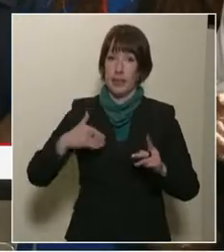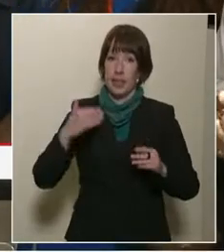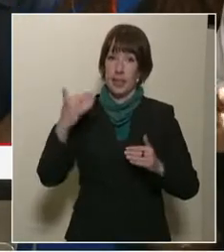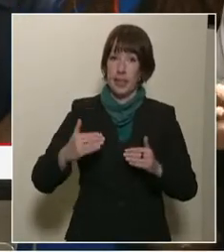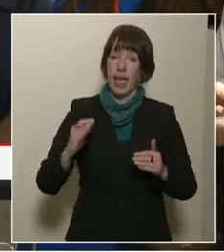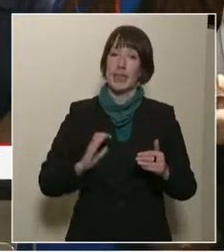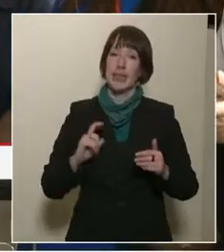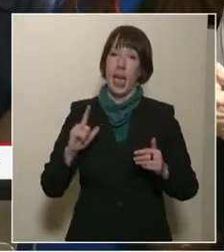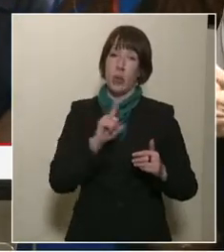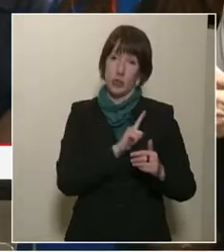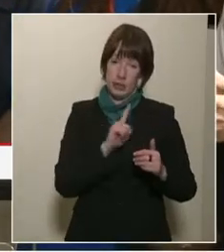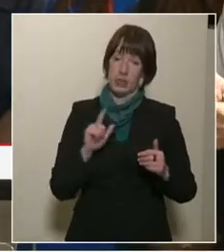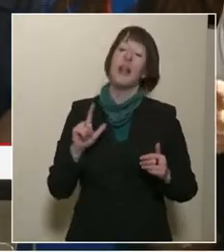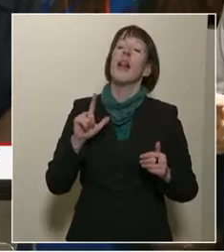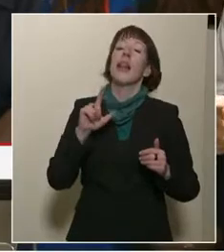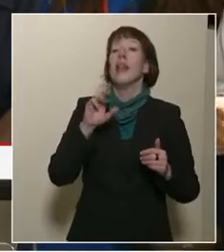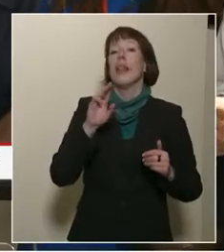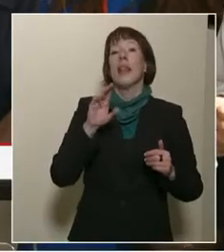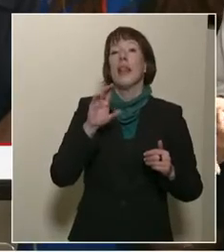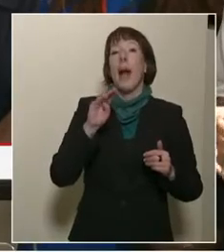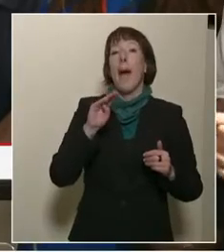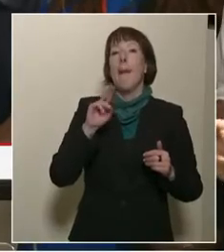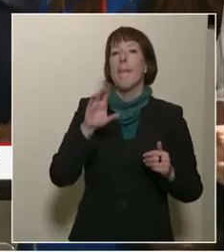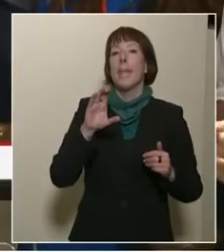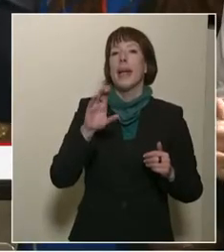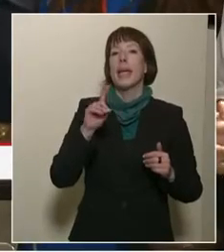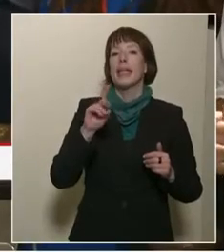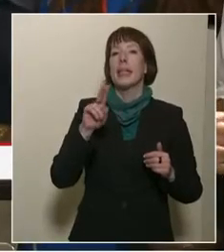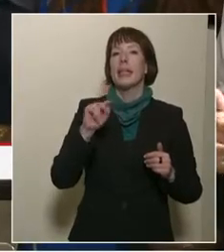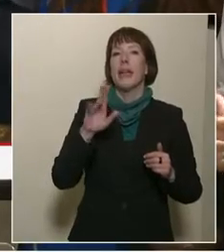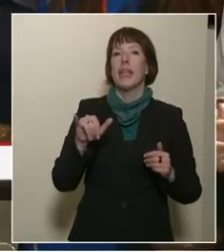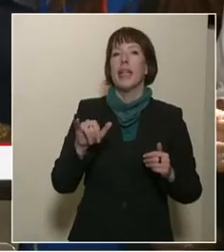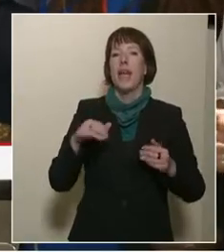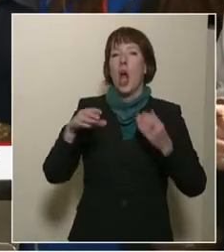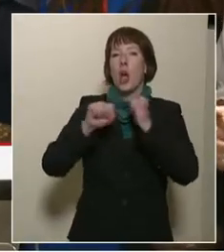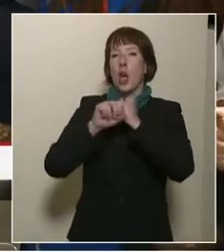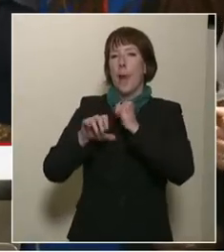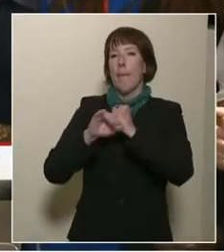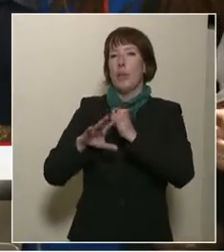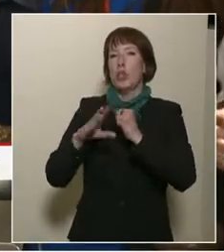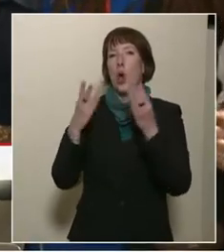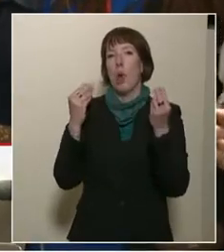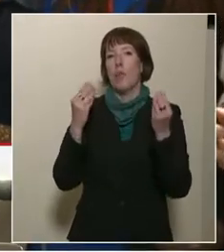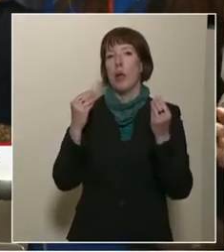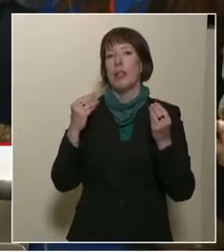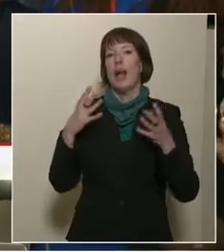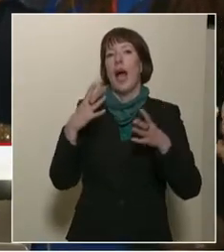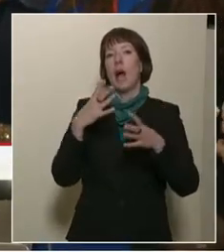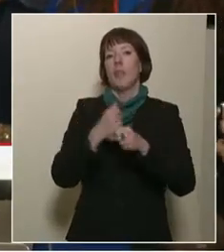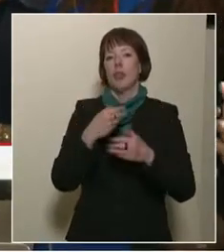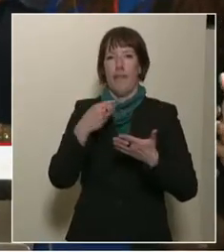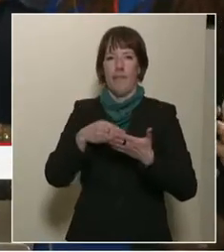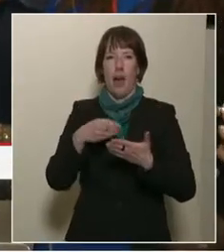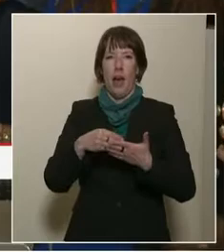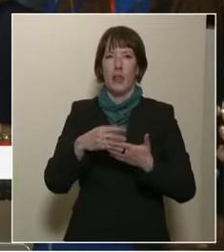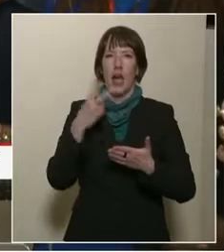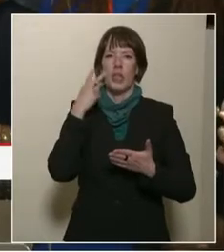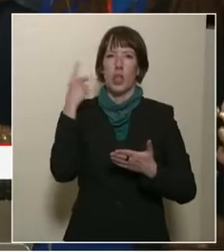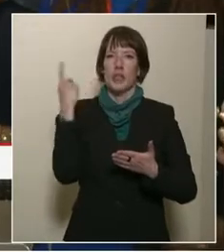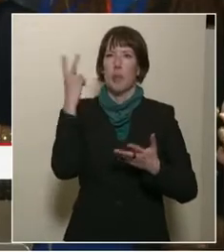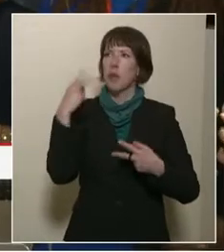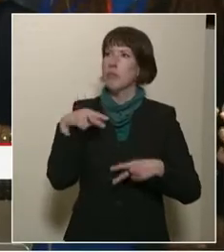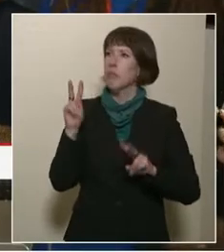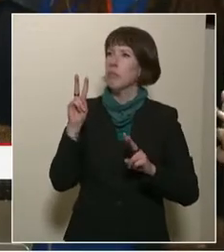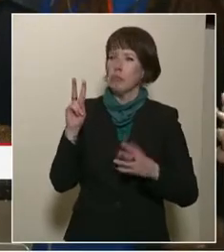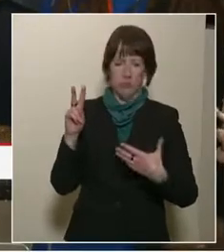Kenyon McDuffie, is the Commercial Property Acquisition Fund. The Commercial Property Acquisition Fund, and I saw somebody look up and take